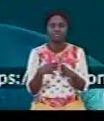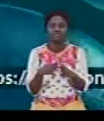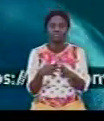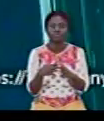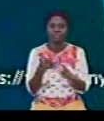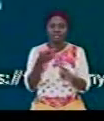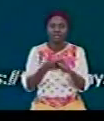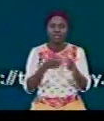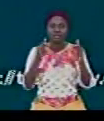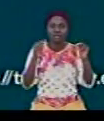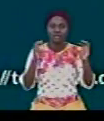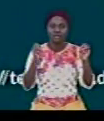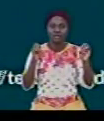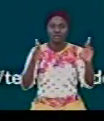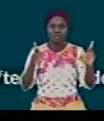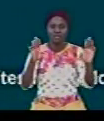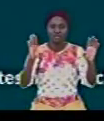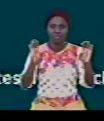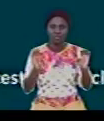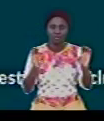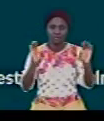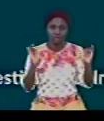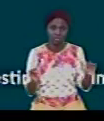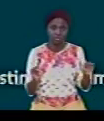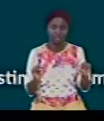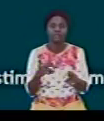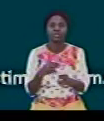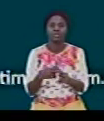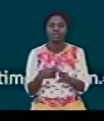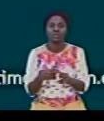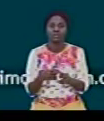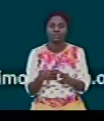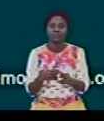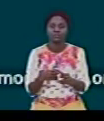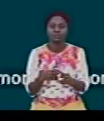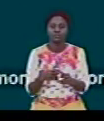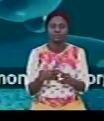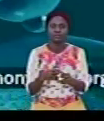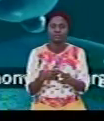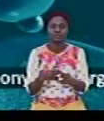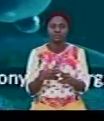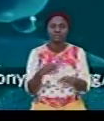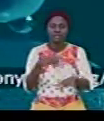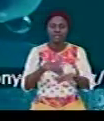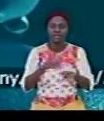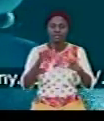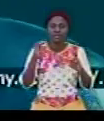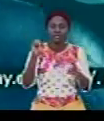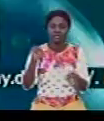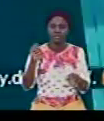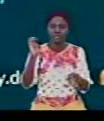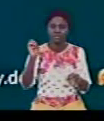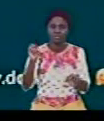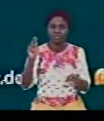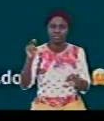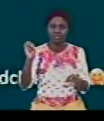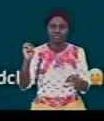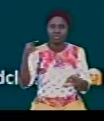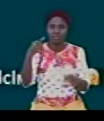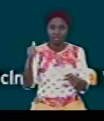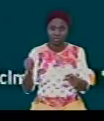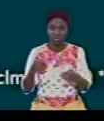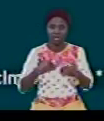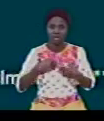Kagbo. Nessin Kagbo is a Sierra Leonean resident in Senegal. He had this problem for